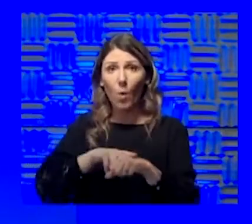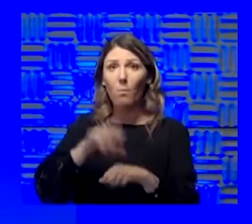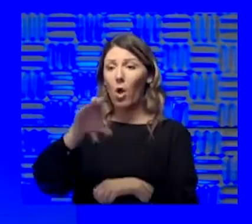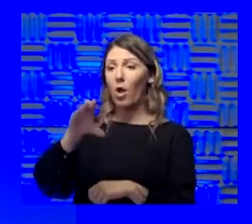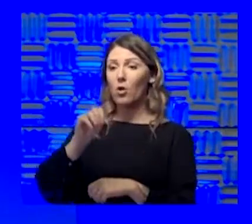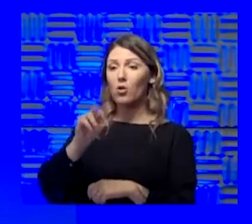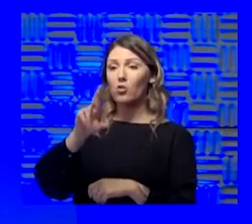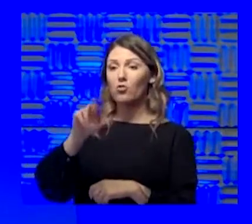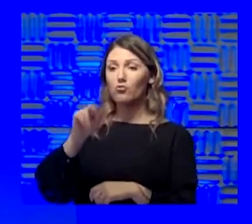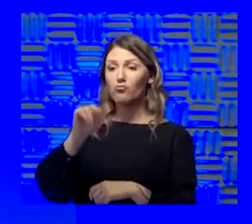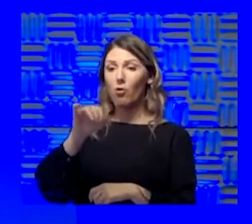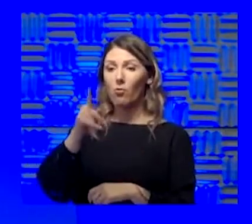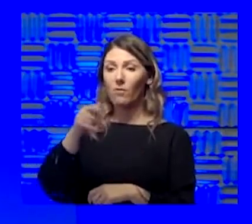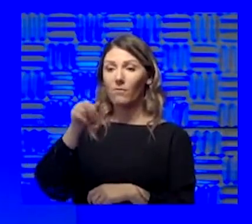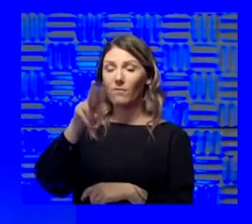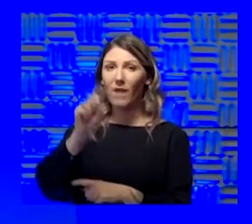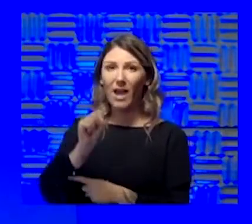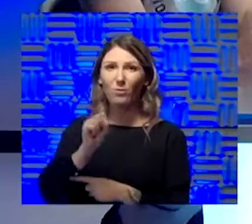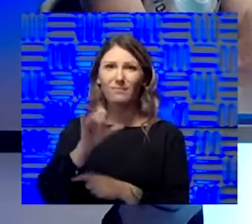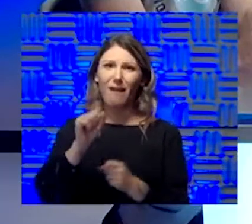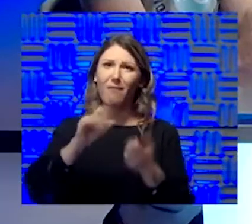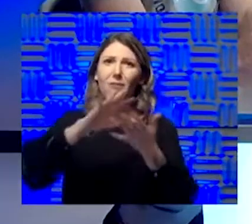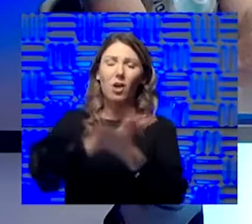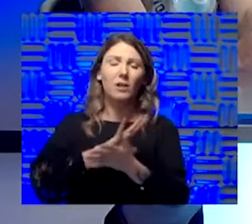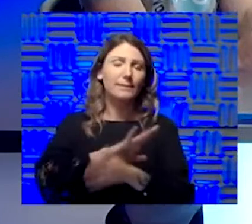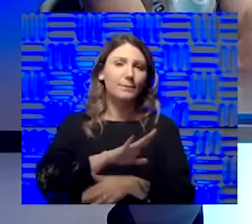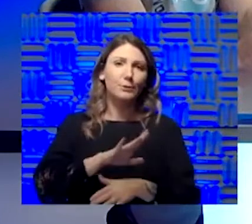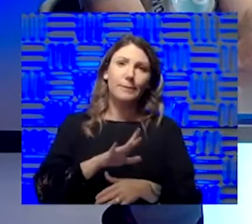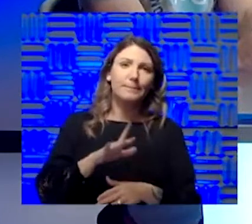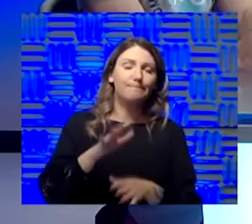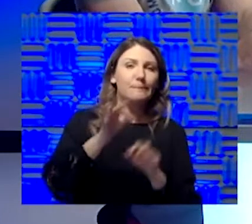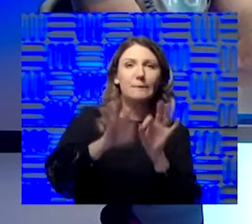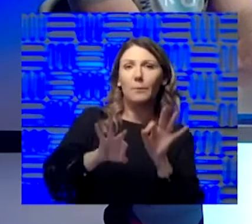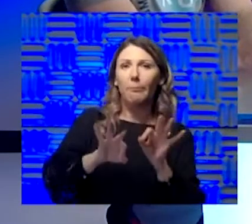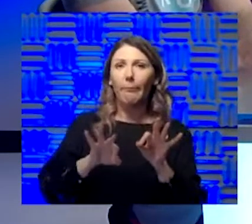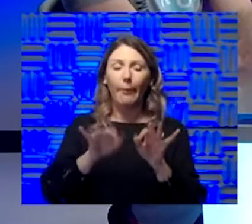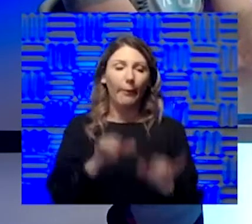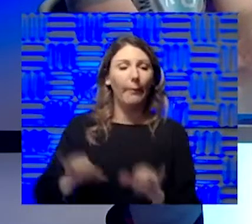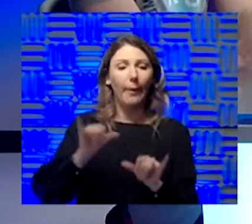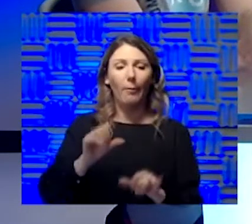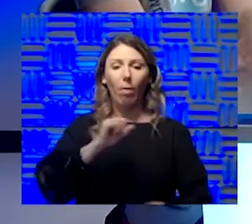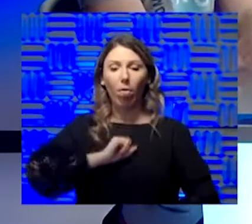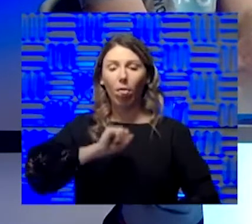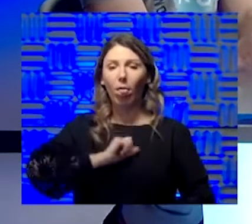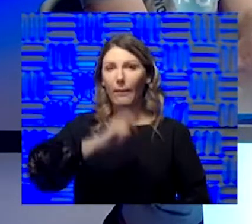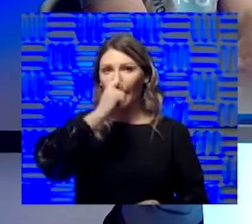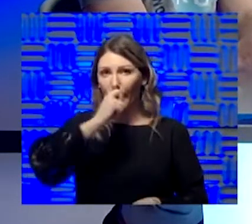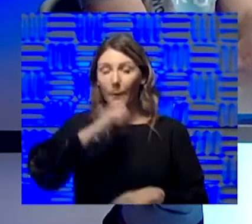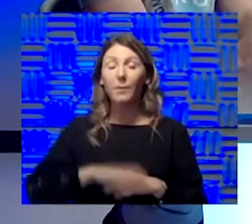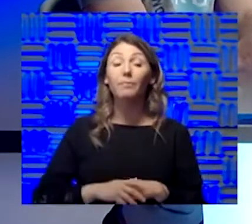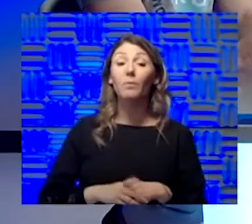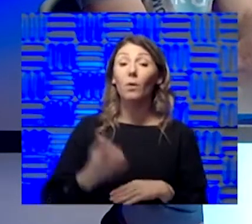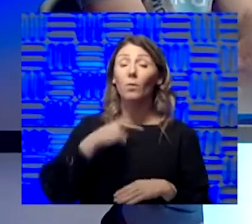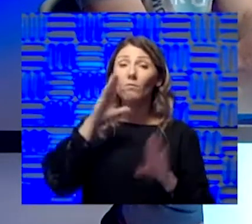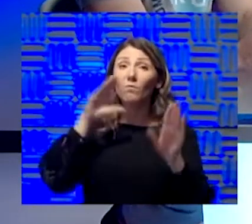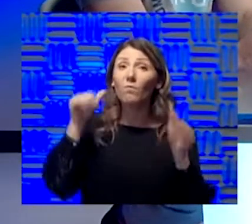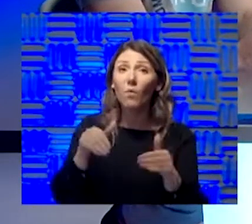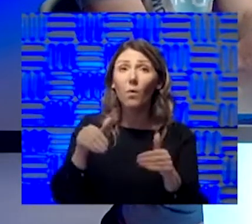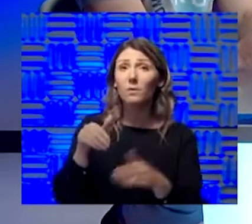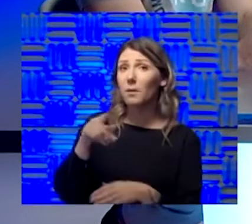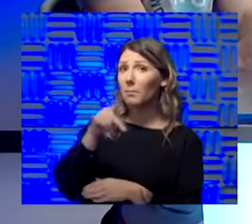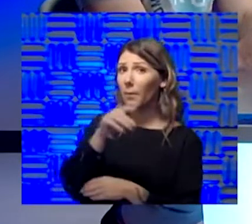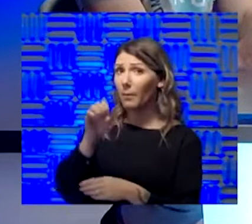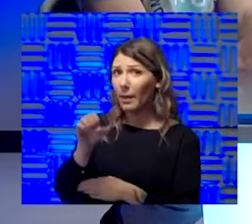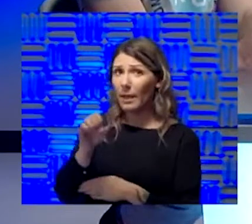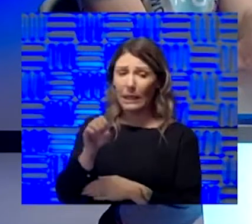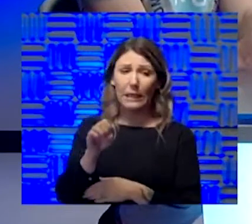simple common cough and cold. I do know, just to say, as we focused a lot on PPE, but the pharmacology supplies for